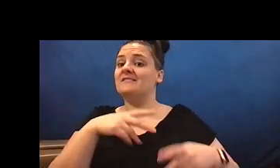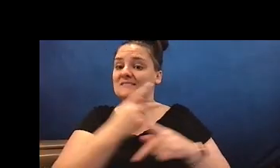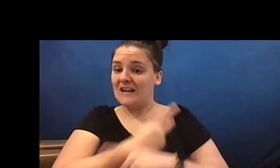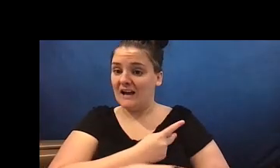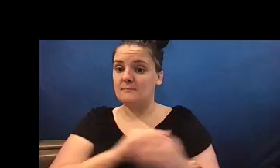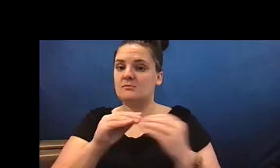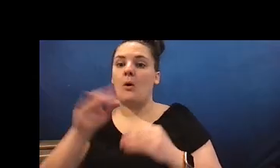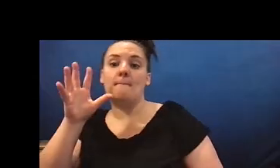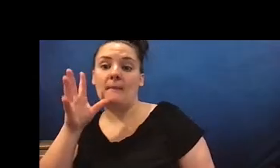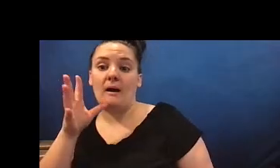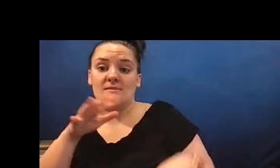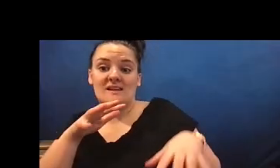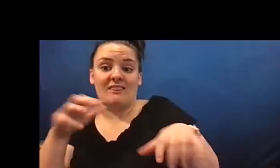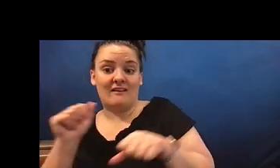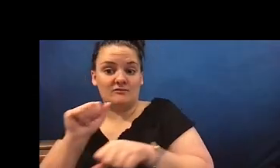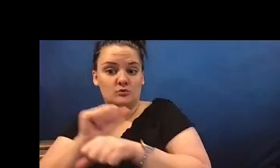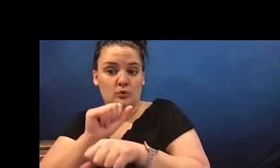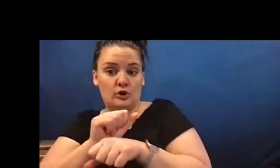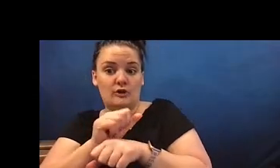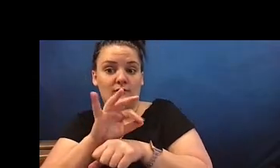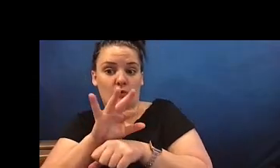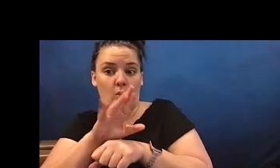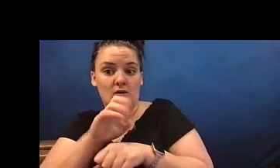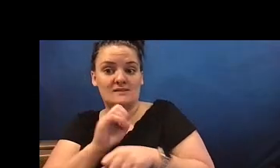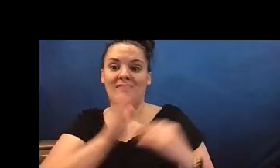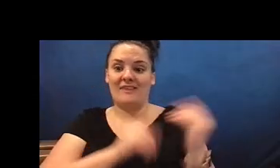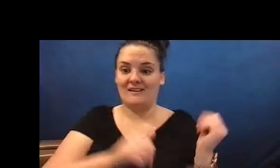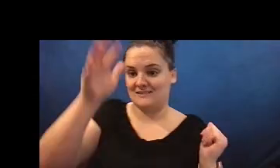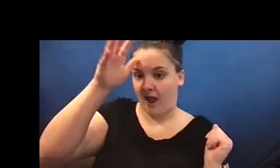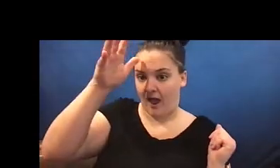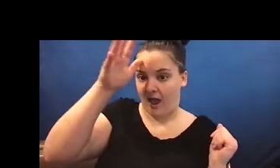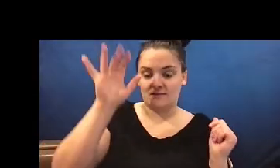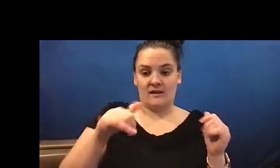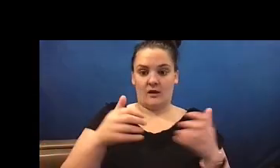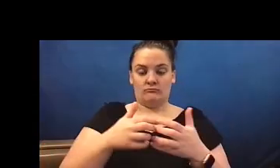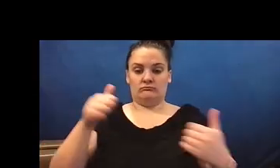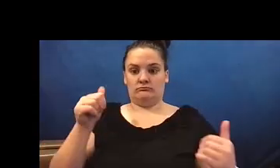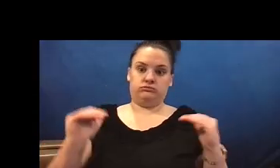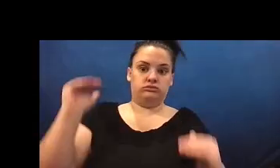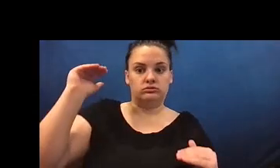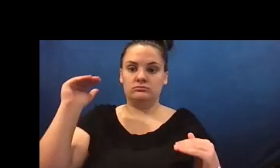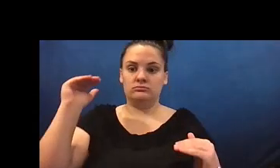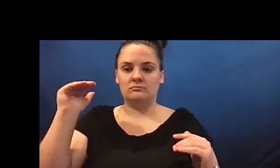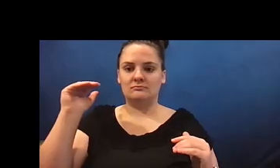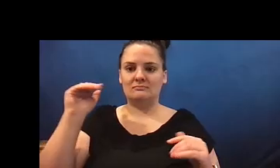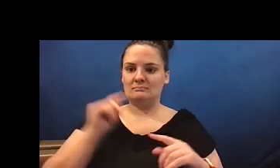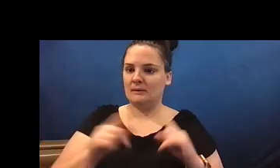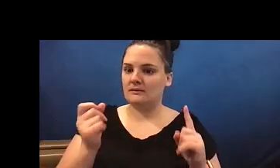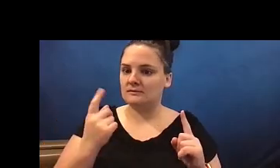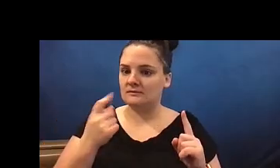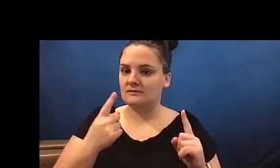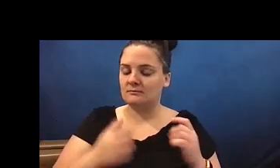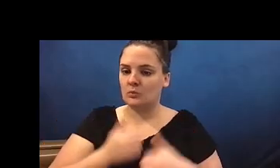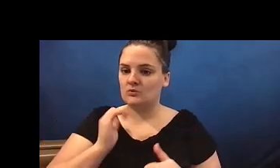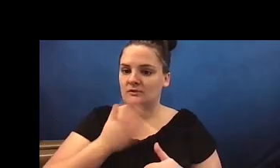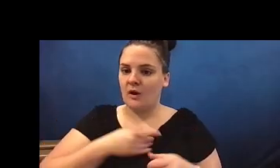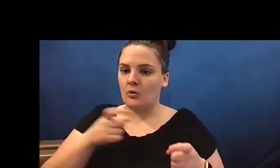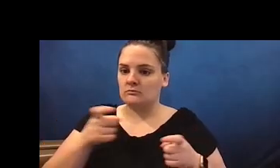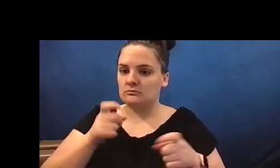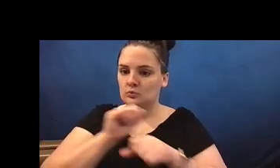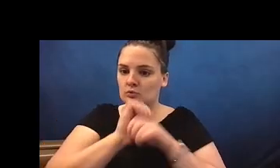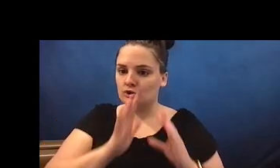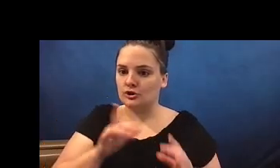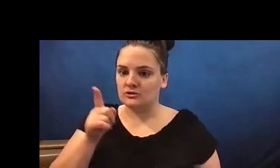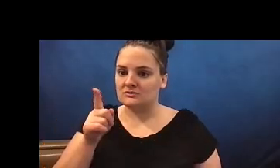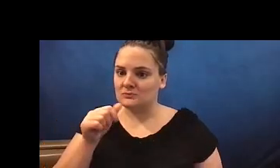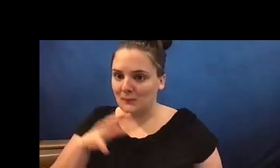dads, and like the criticality of the workforce that you have was women. And so I just want to maybe go around the horn a little